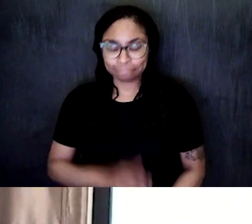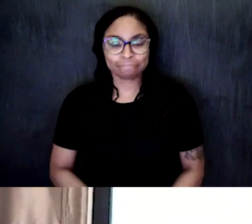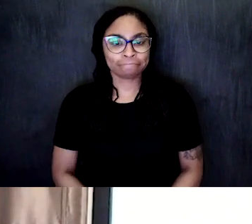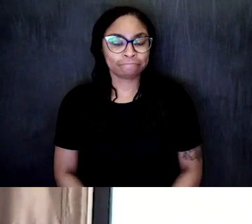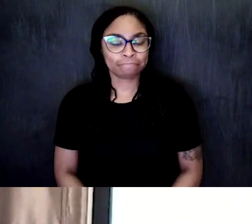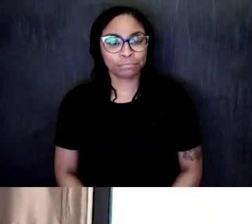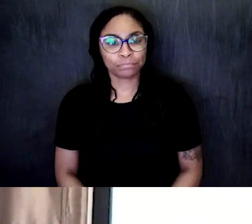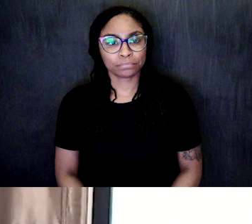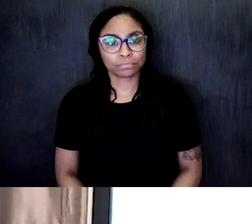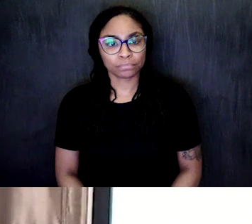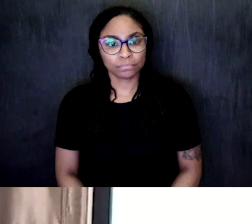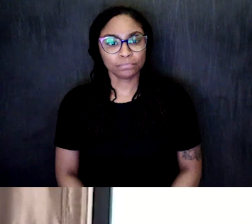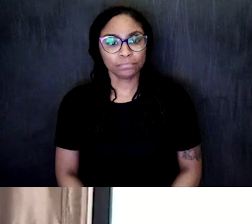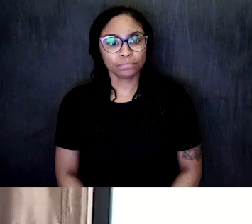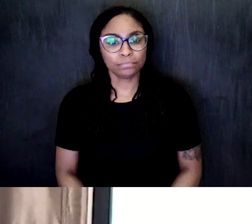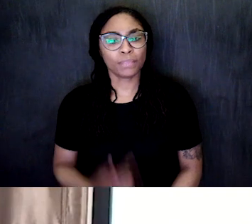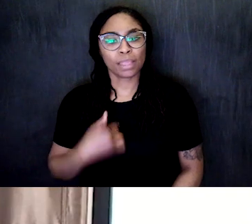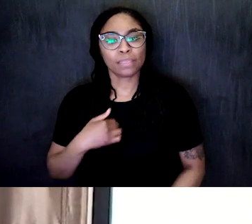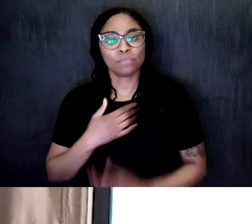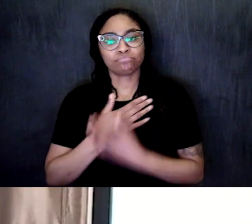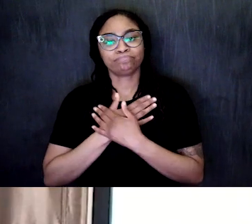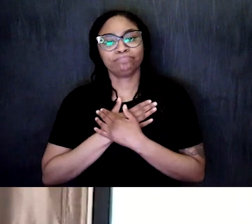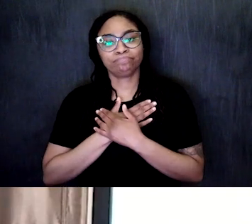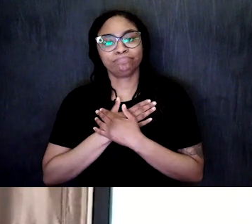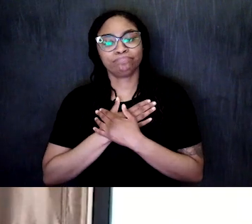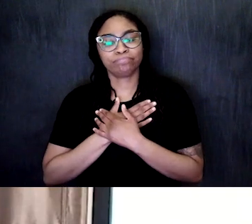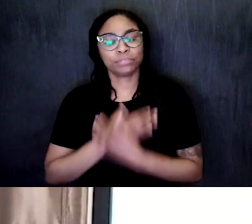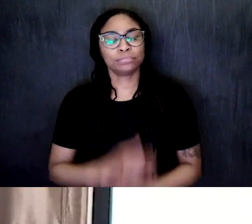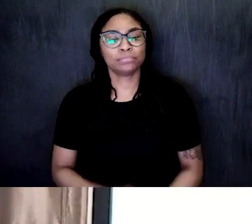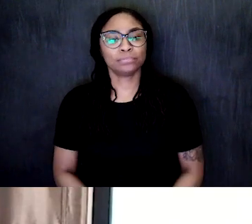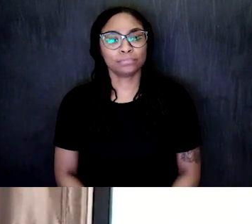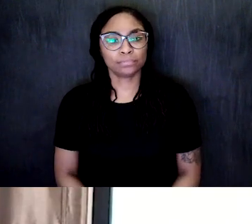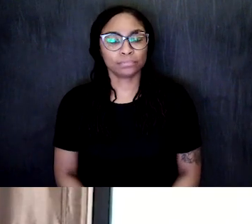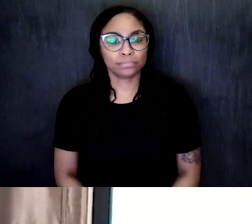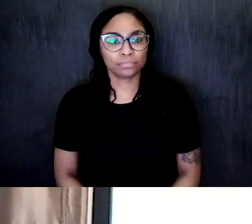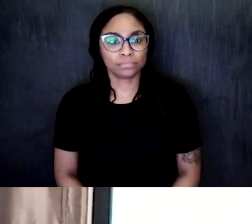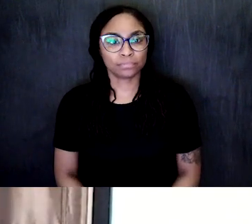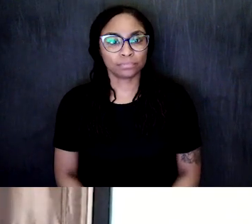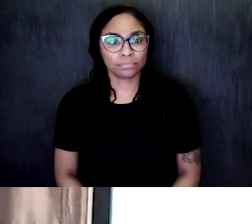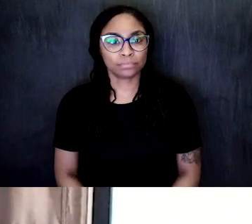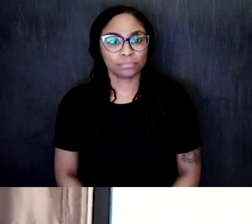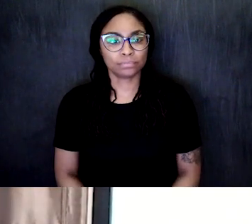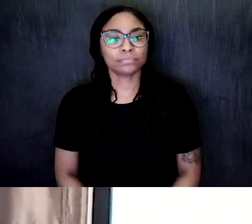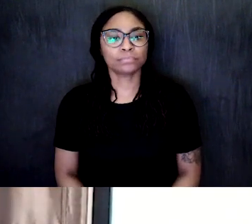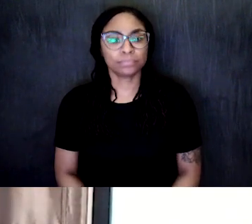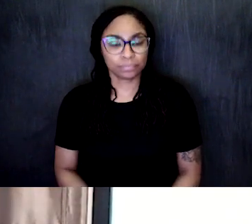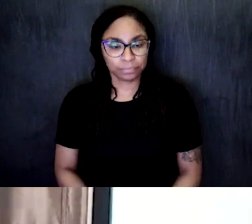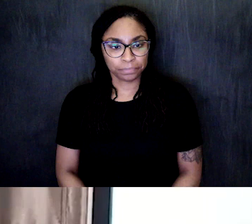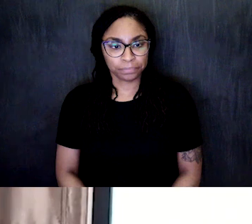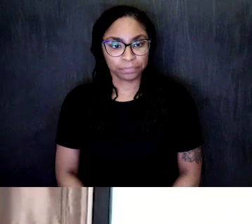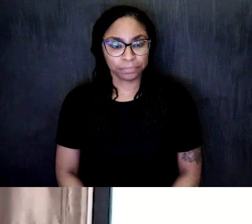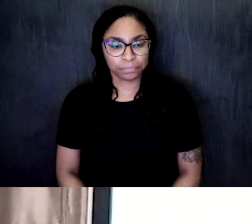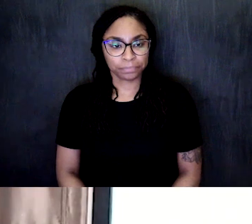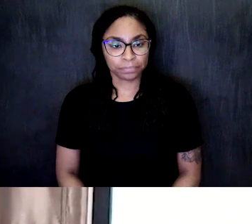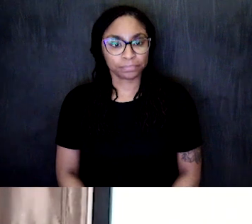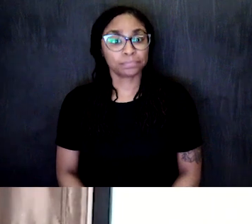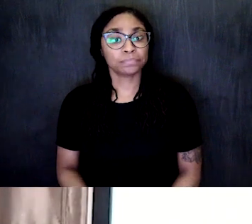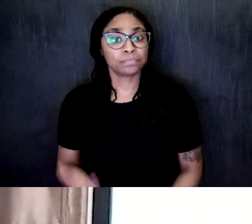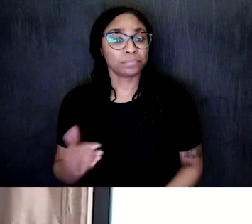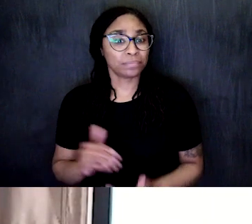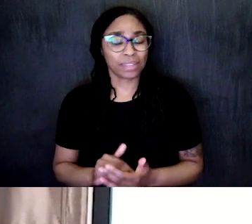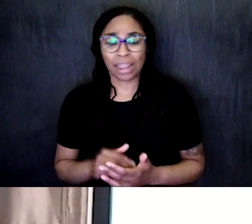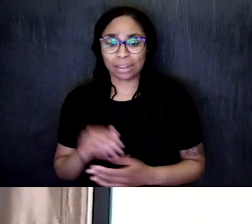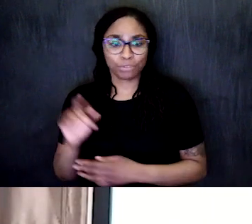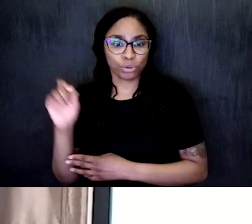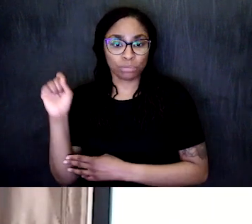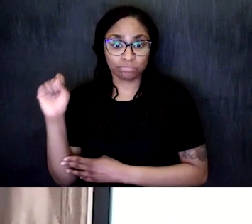Sorry. And then we're going to relax. Okay. And round forward. So